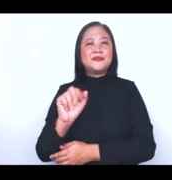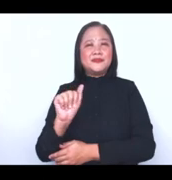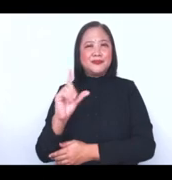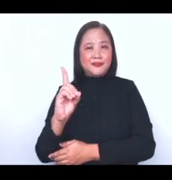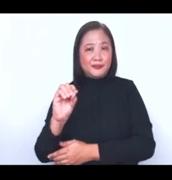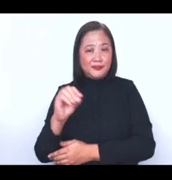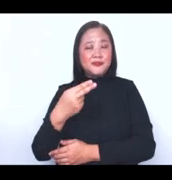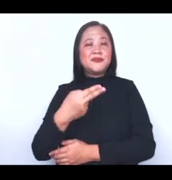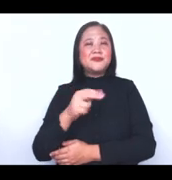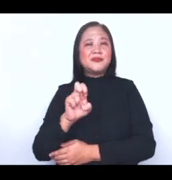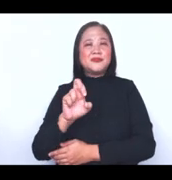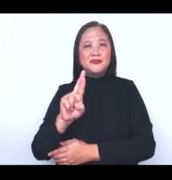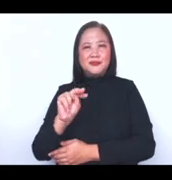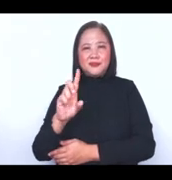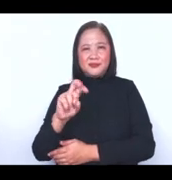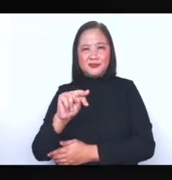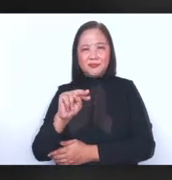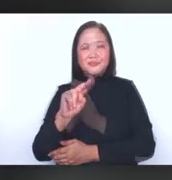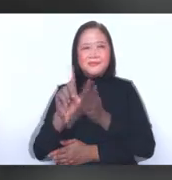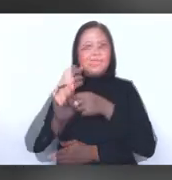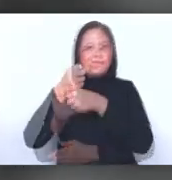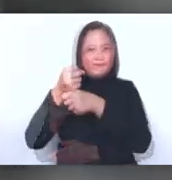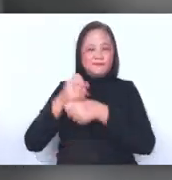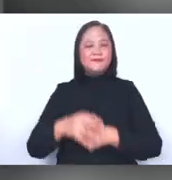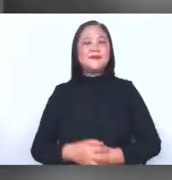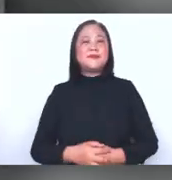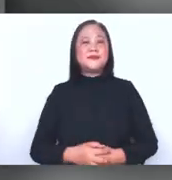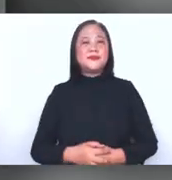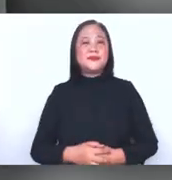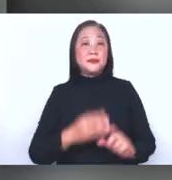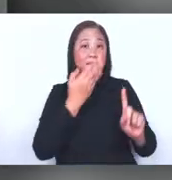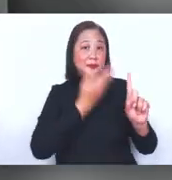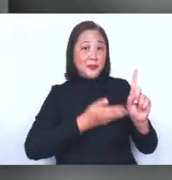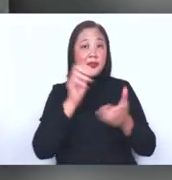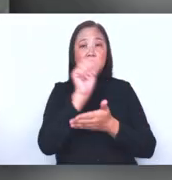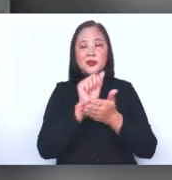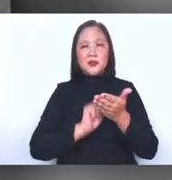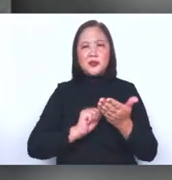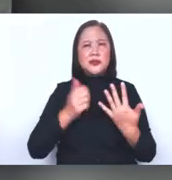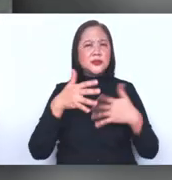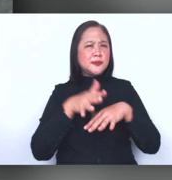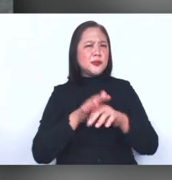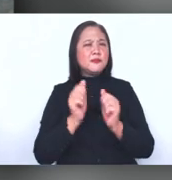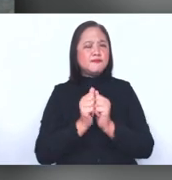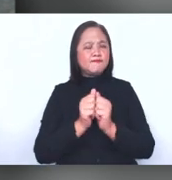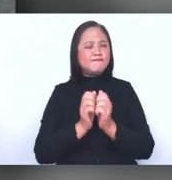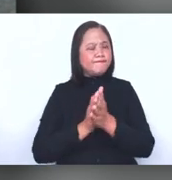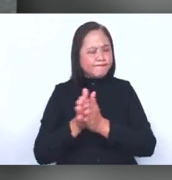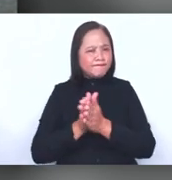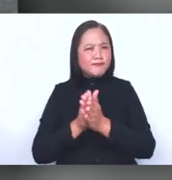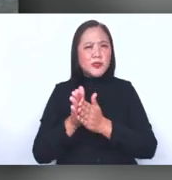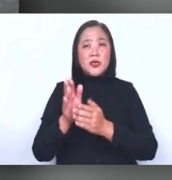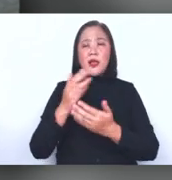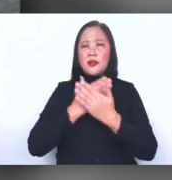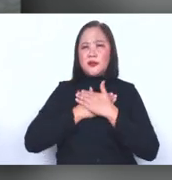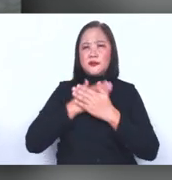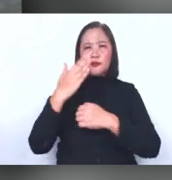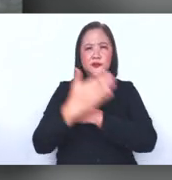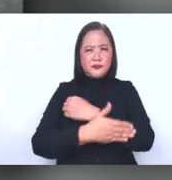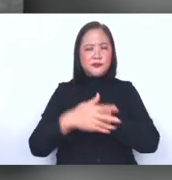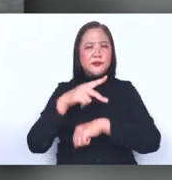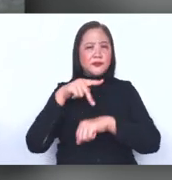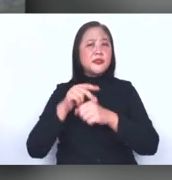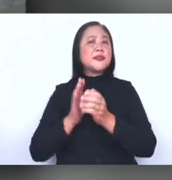Hernandez, marked a change in her life. Her art became infused with a fervent nationalism and